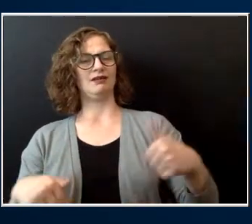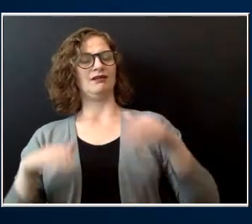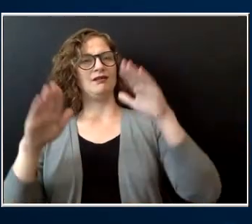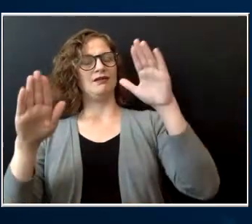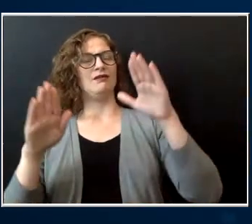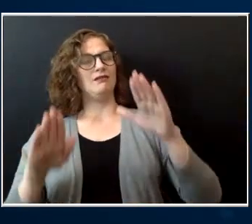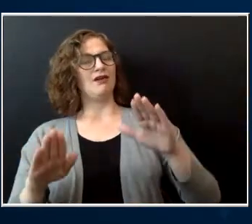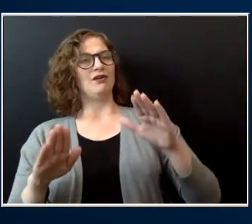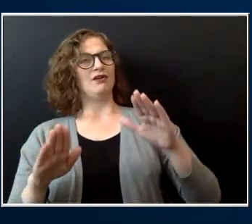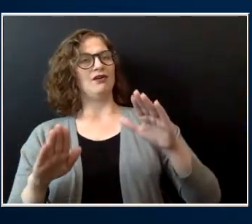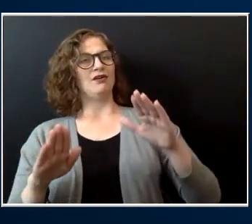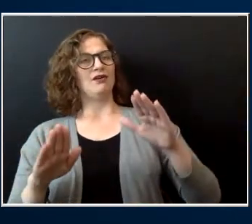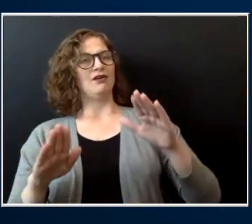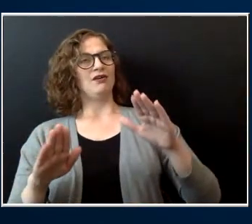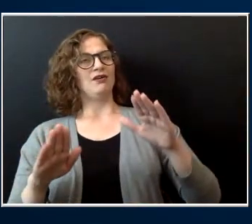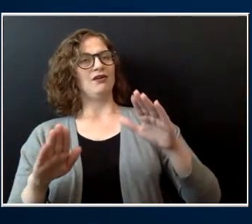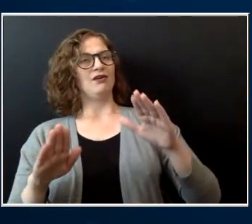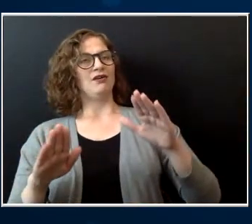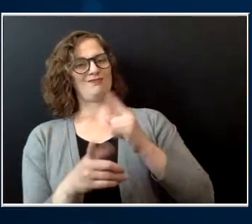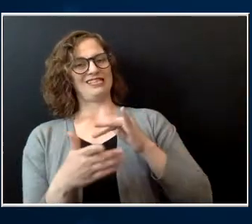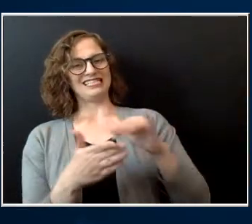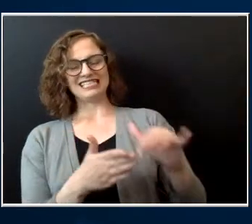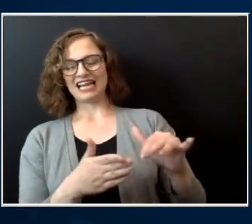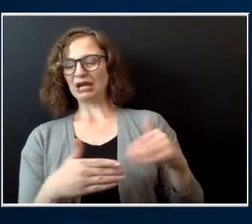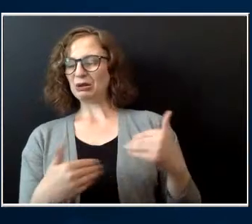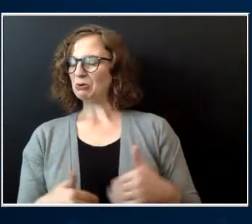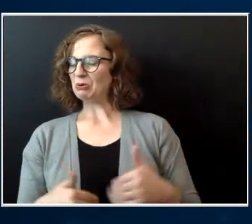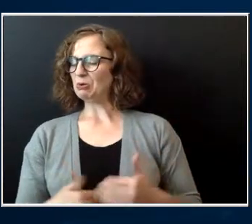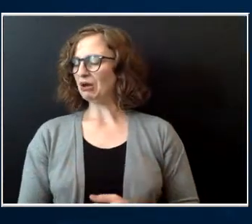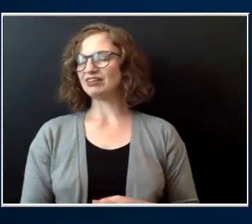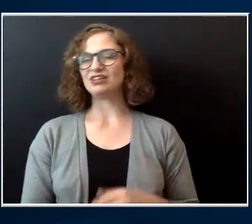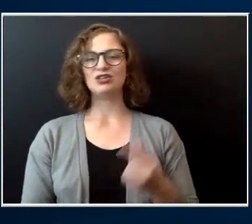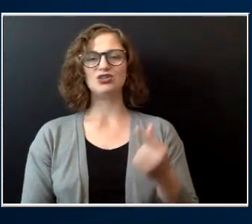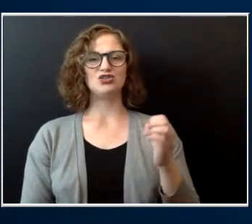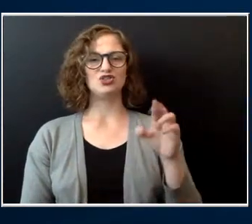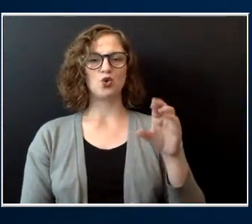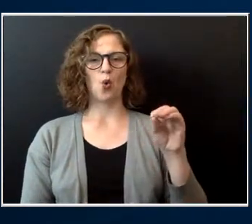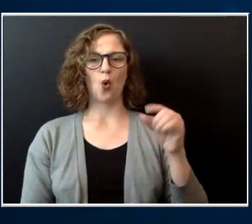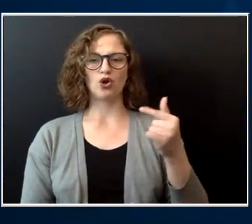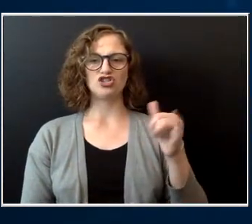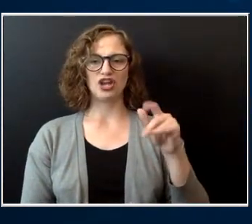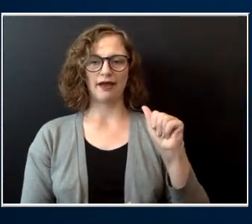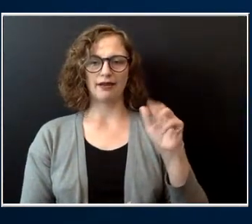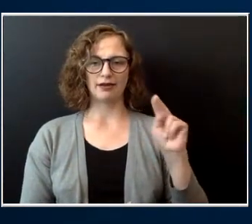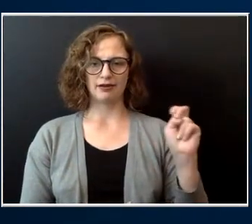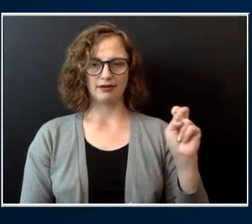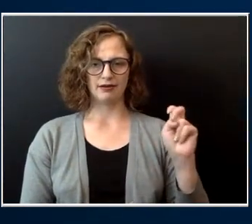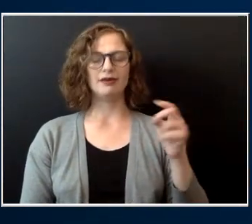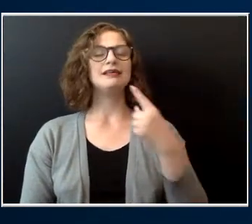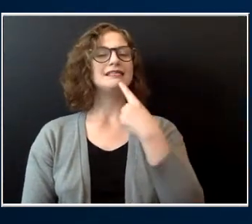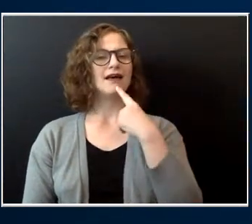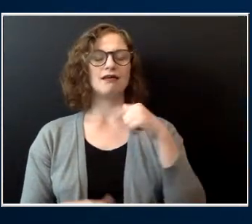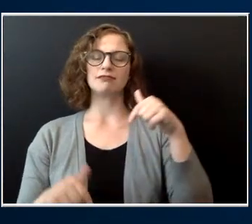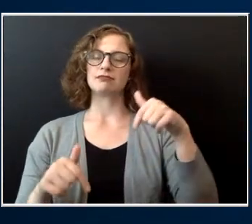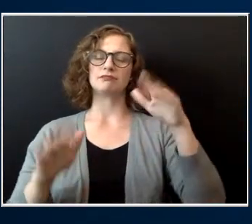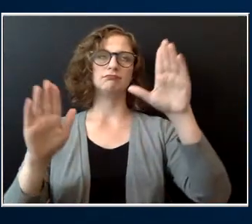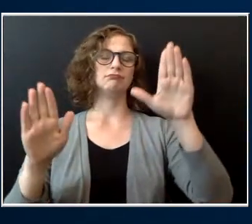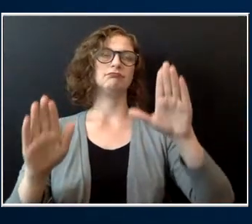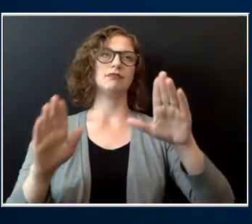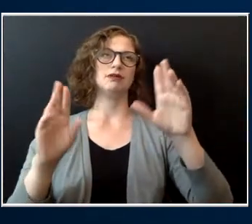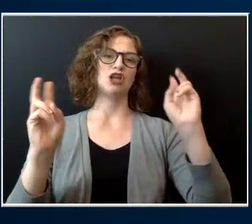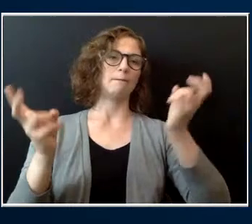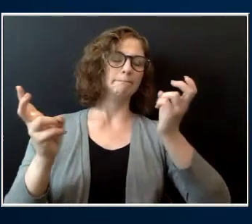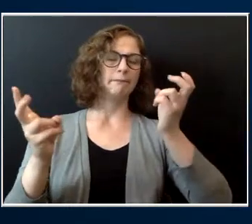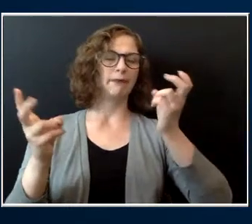this is the best. It's just great. Georgianne writes, this is an excellent topic and program. Parents and kids helping each other. Thanks